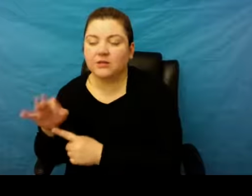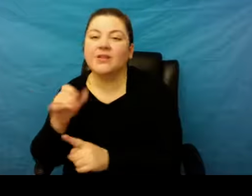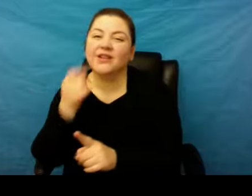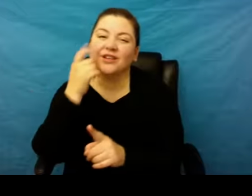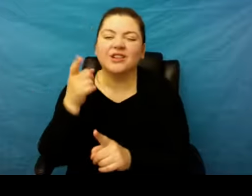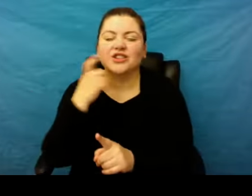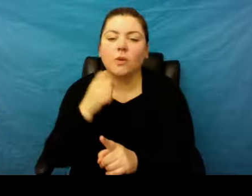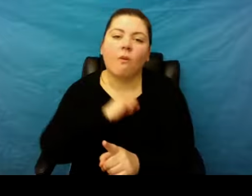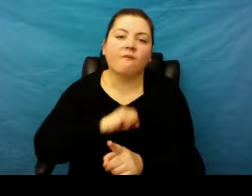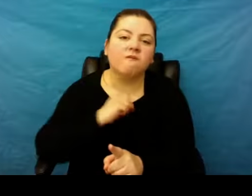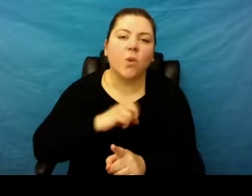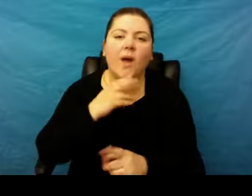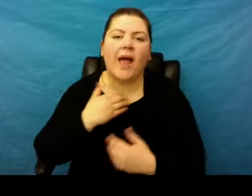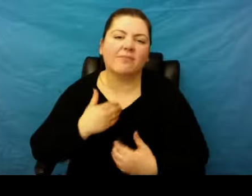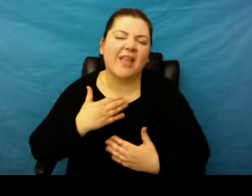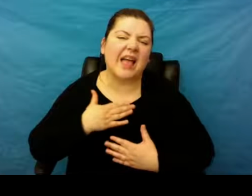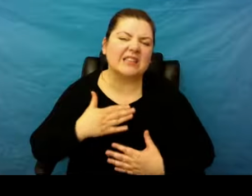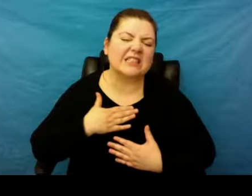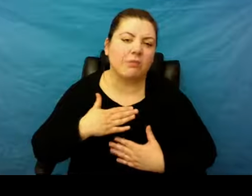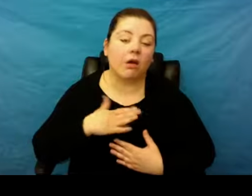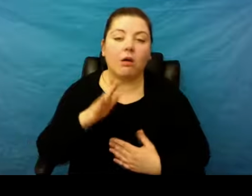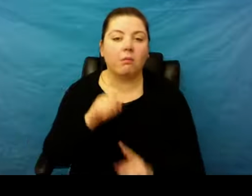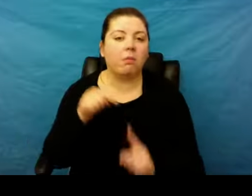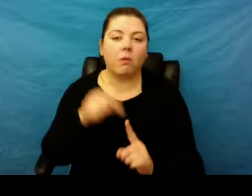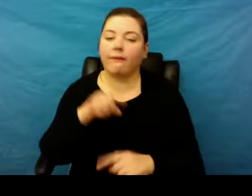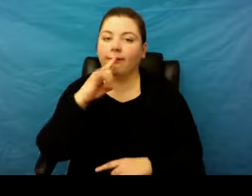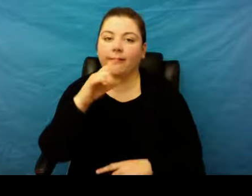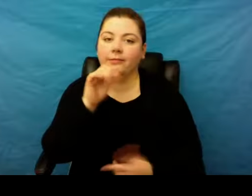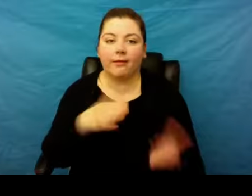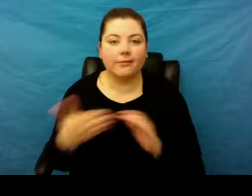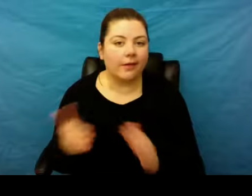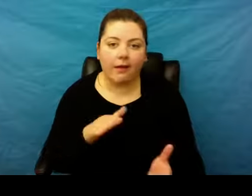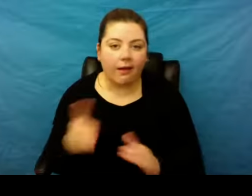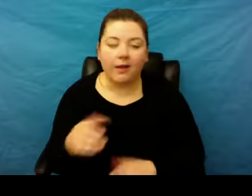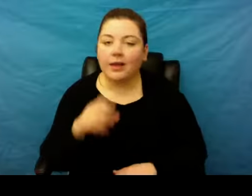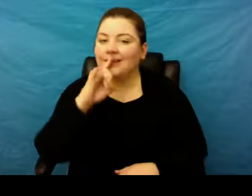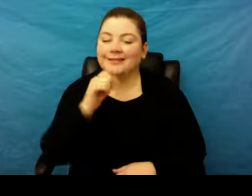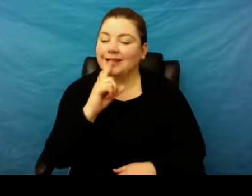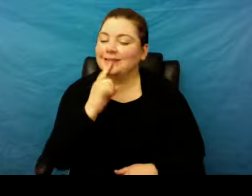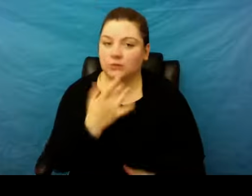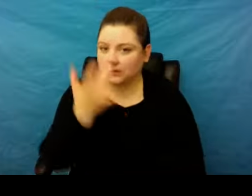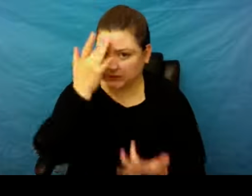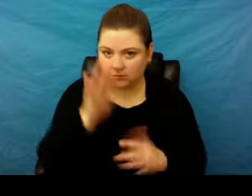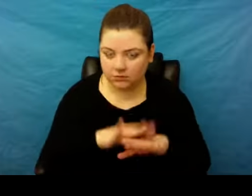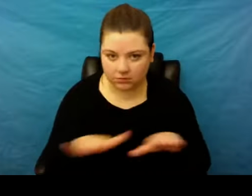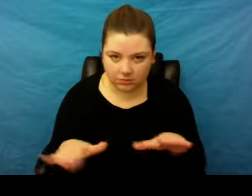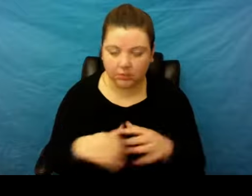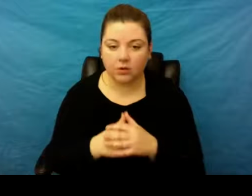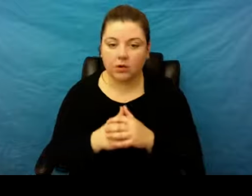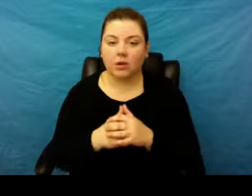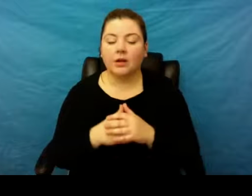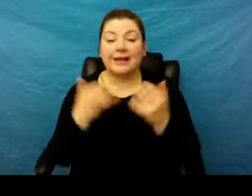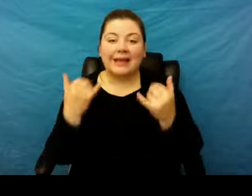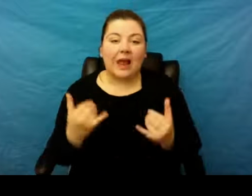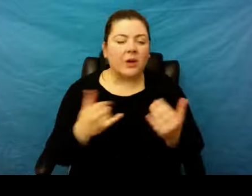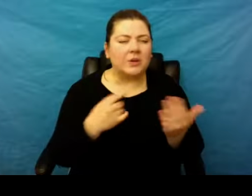asthma. So kids are not dying. Kids are not getting critically ill. Kids are not getting sick. There's a whole debate